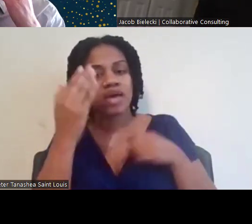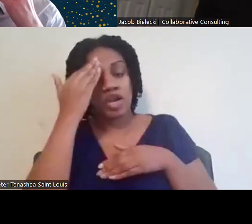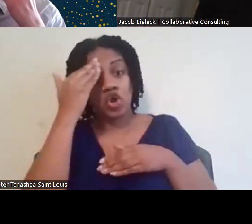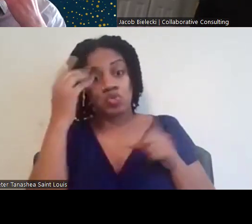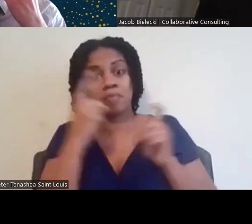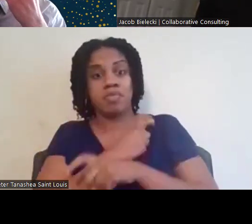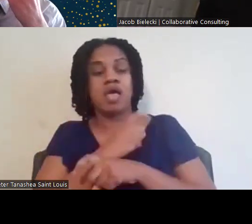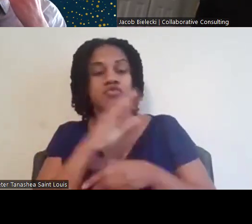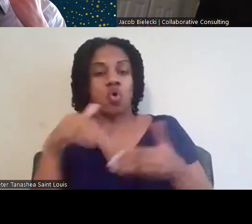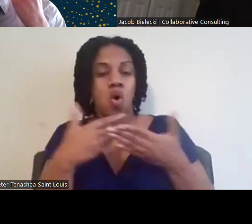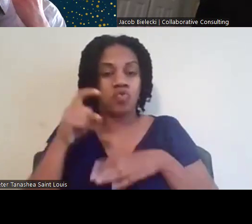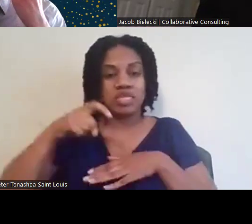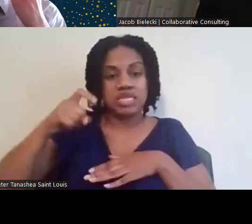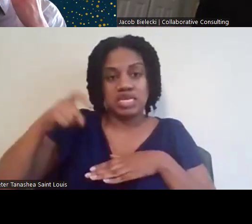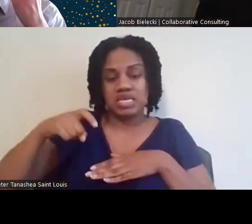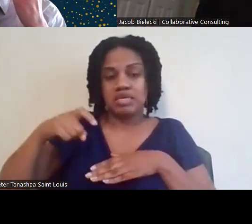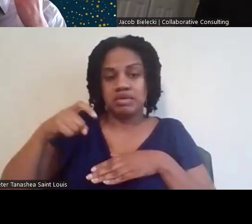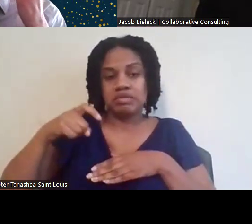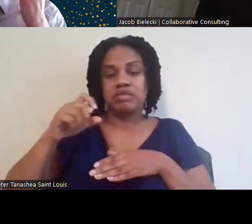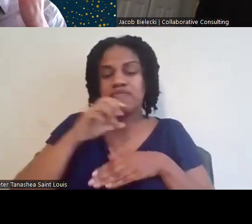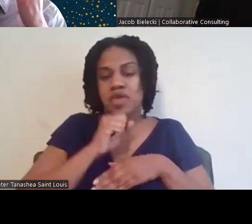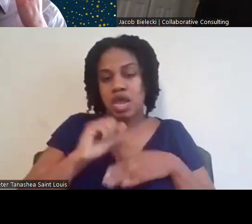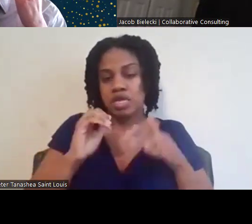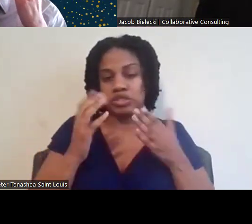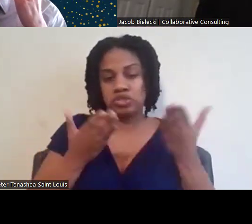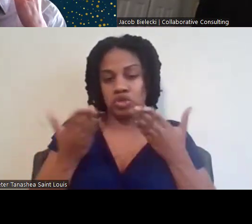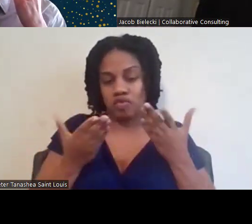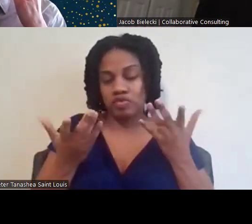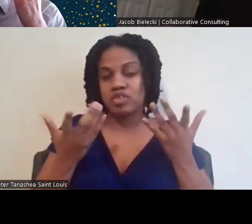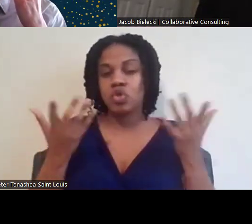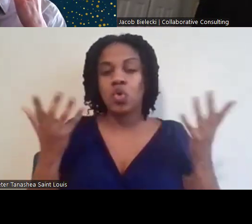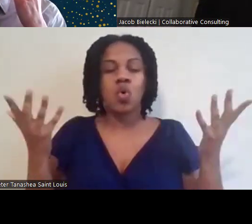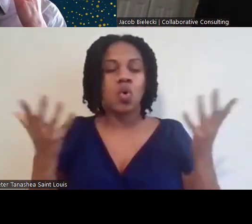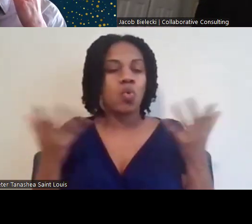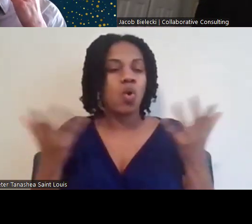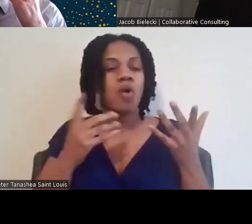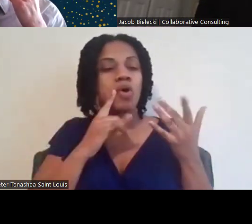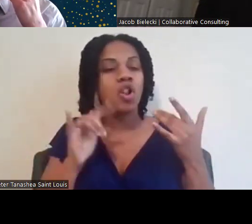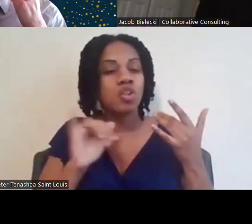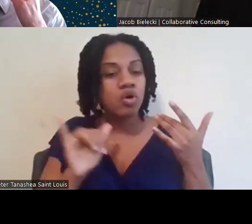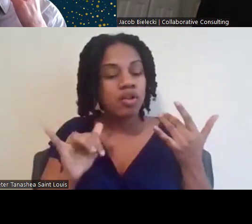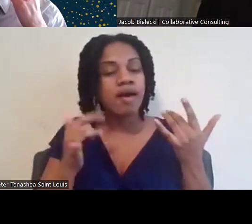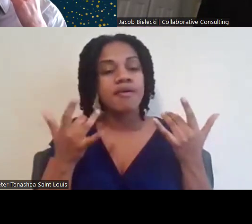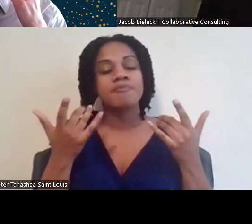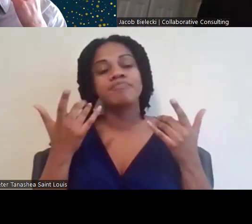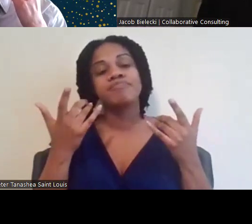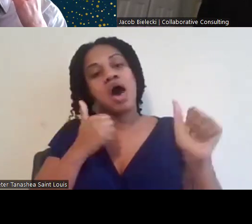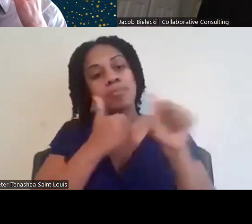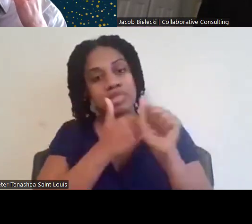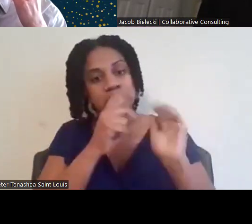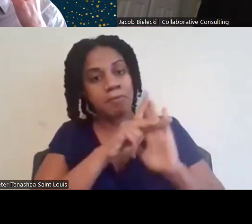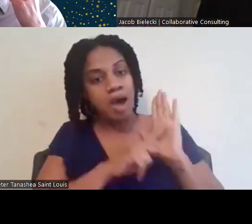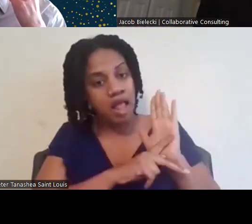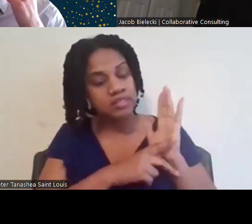complexities of all the needs of this, the aging services community, what would that, I guess, look like as far as updating those